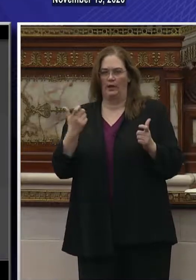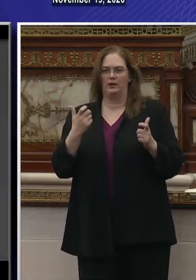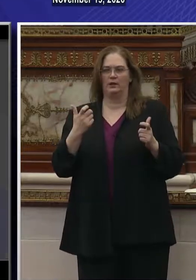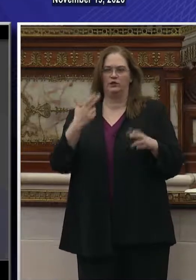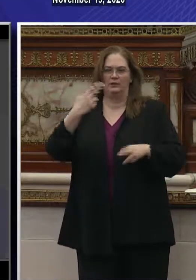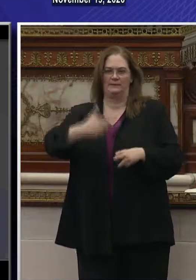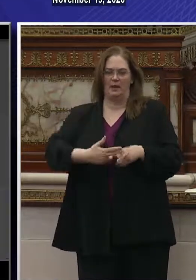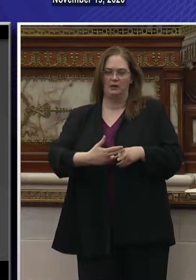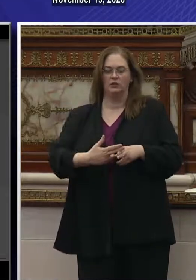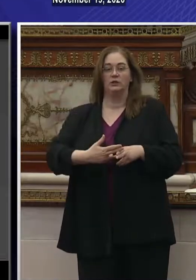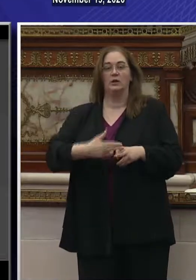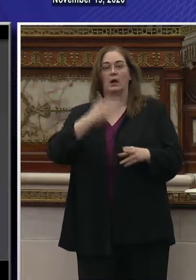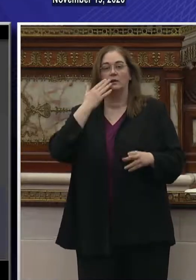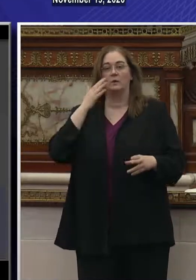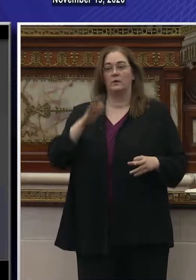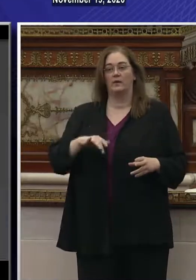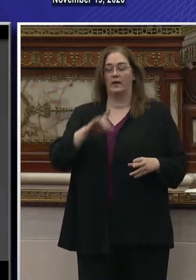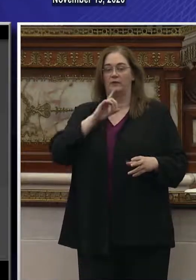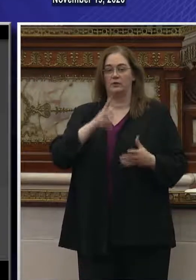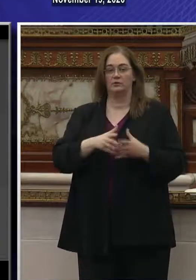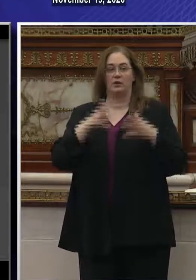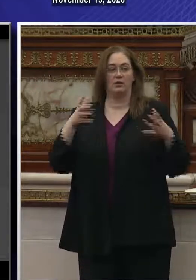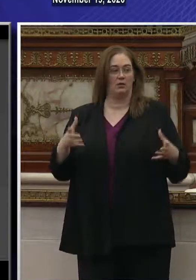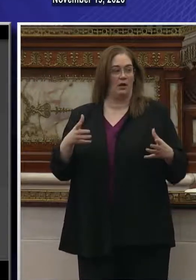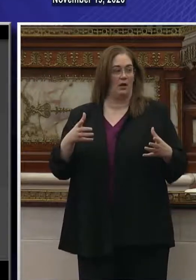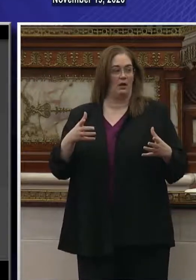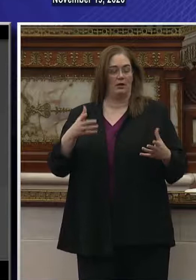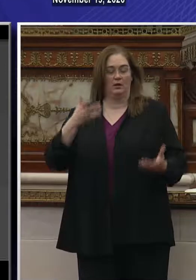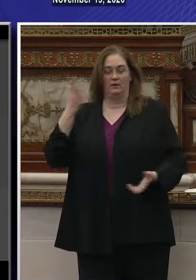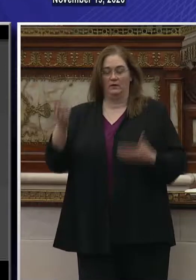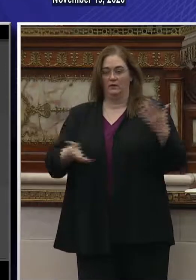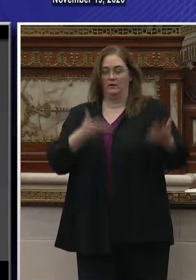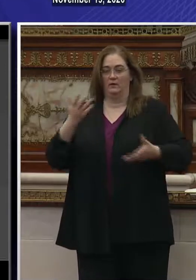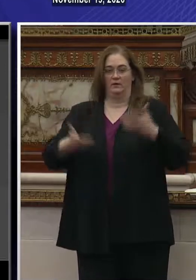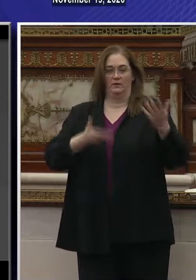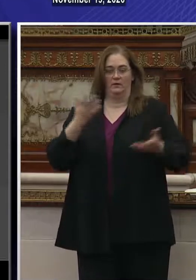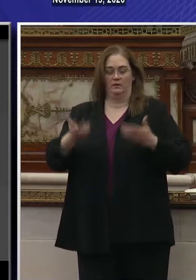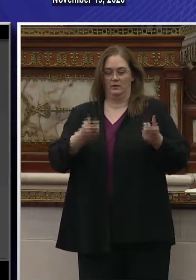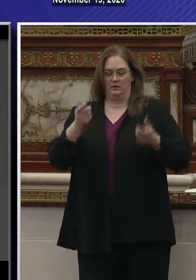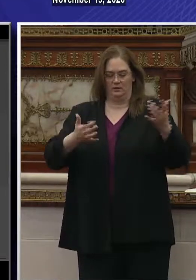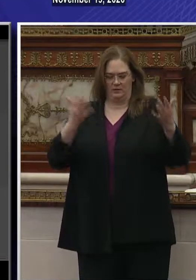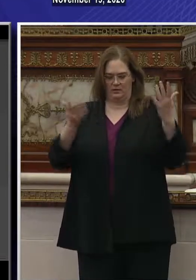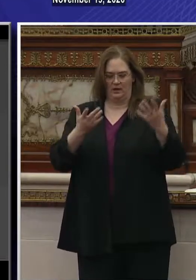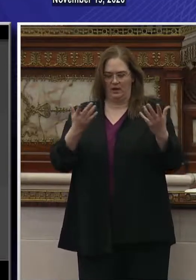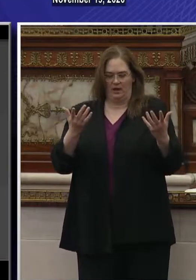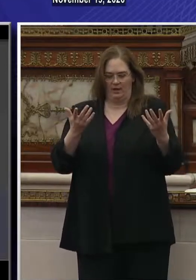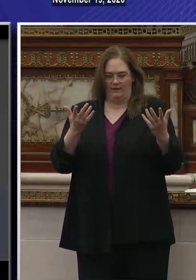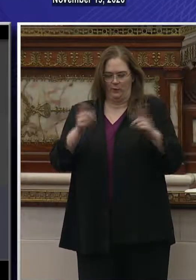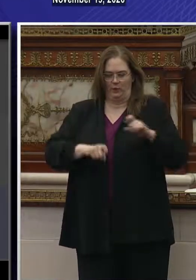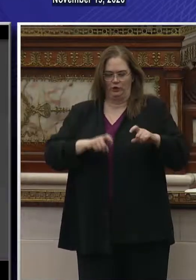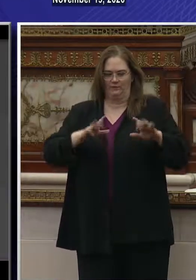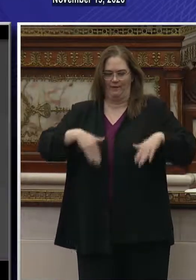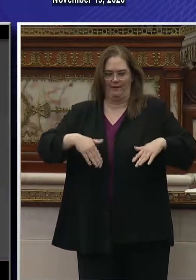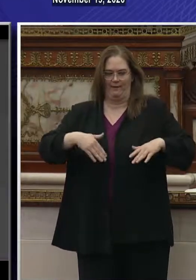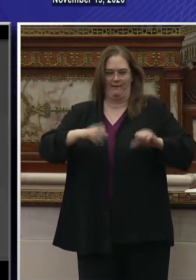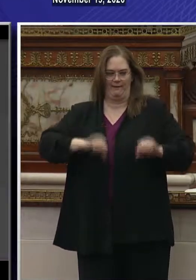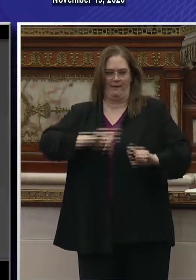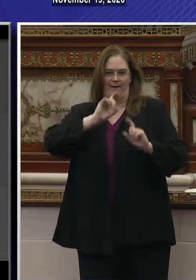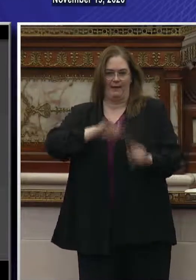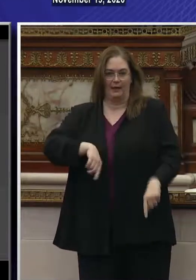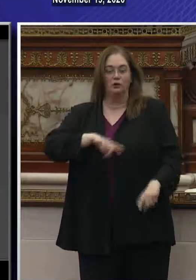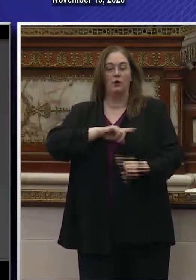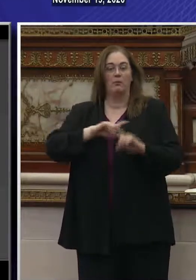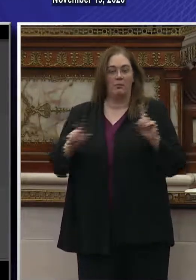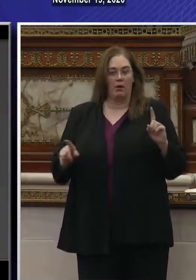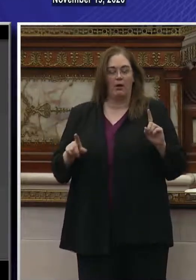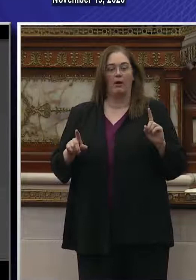just mention, I know that there's a lot of balls up in the air right now. There's a lot of unanswered questions. But I